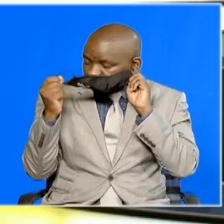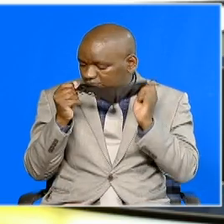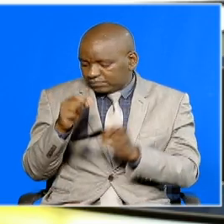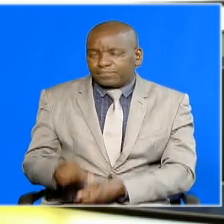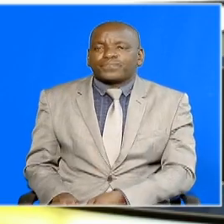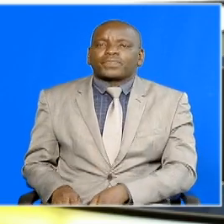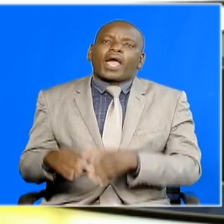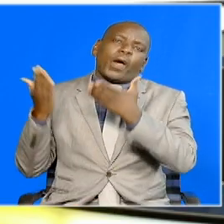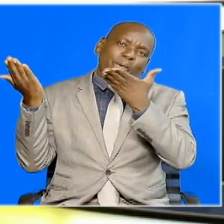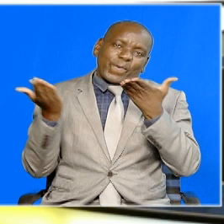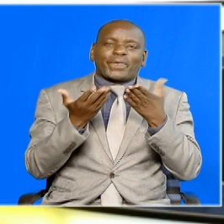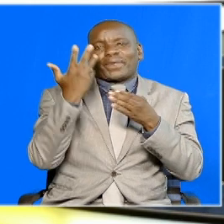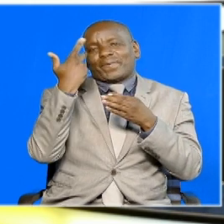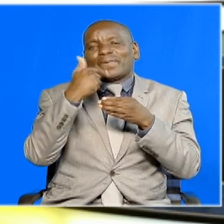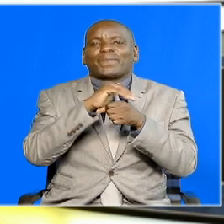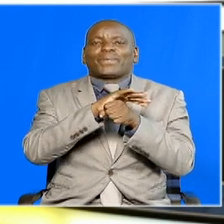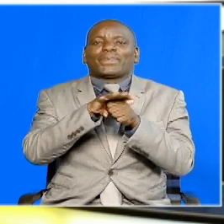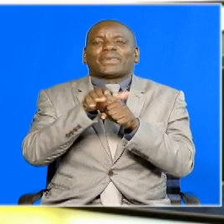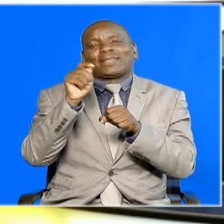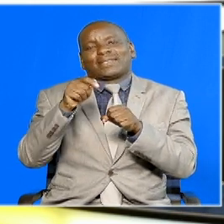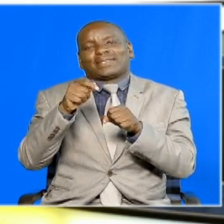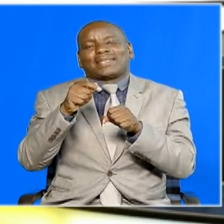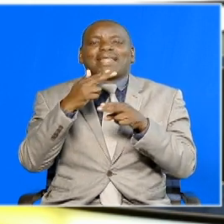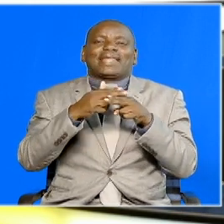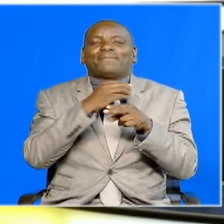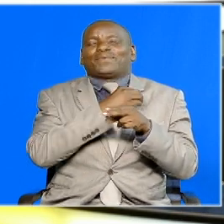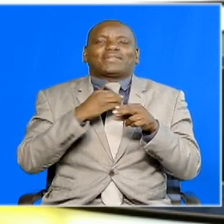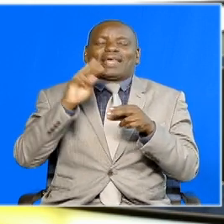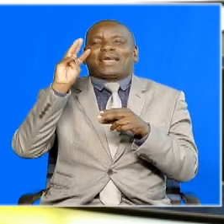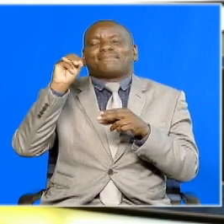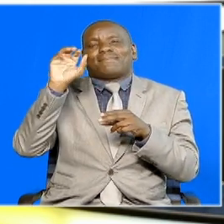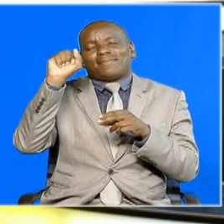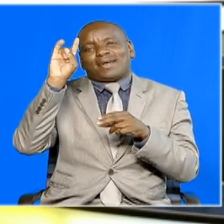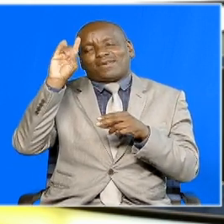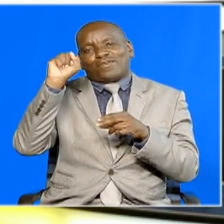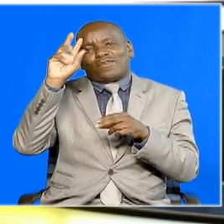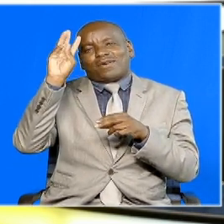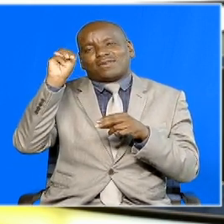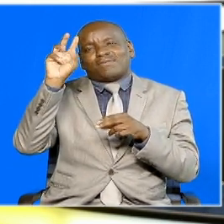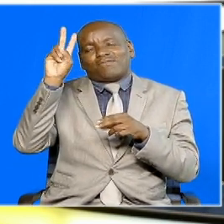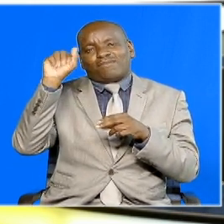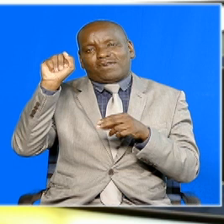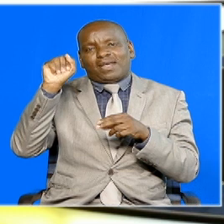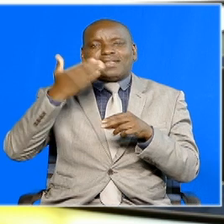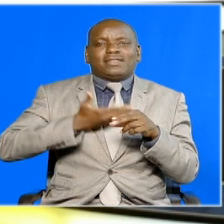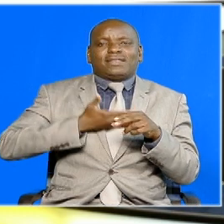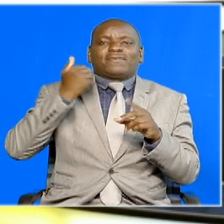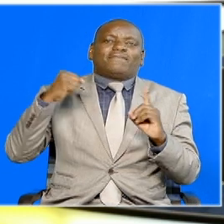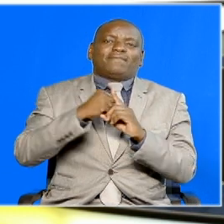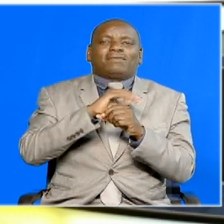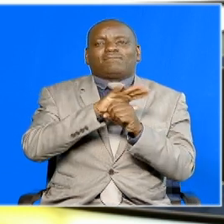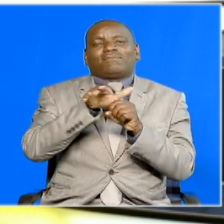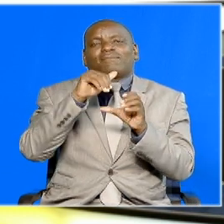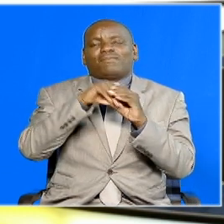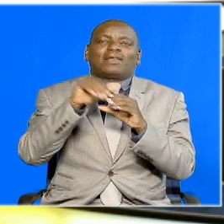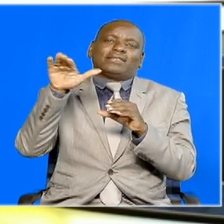Welcome to this weekly COVID-19 update. My name is Dr. Agnes Mahomba, the Chief Coordinator for the National Response to COVID-19 pandemic